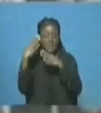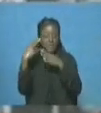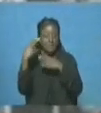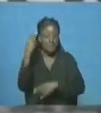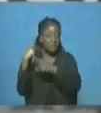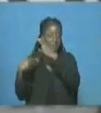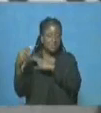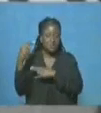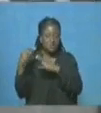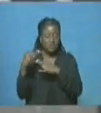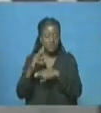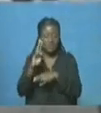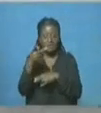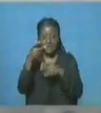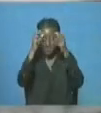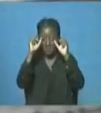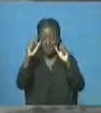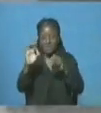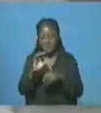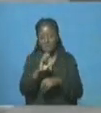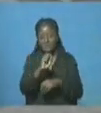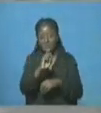of the Senate, Barry Griffin.